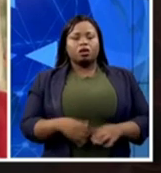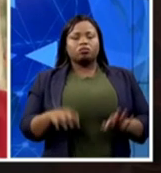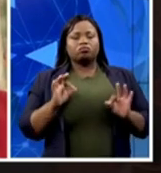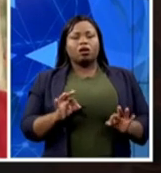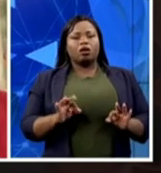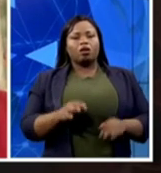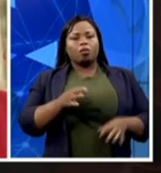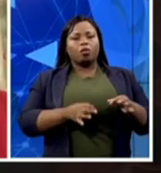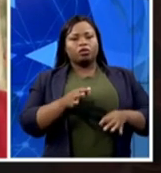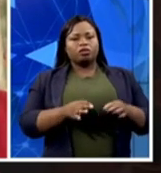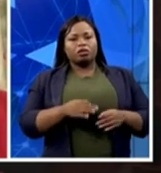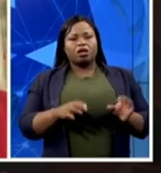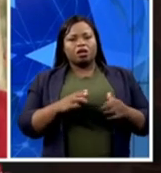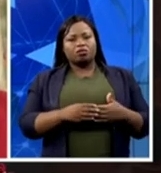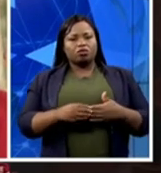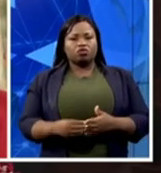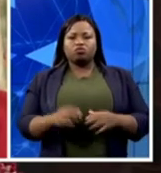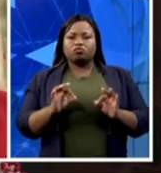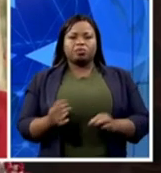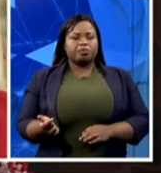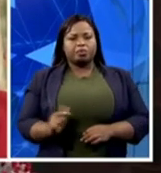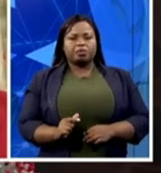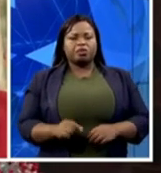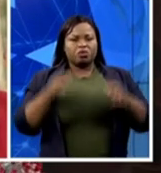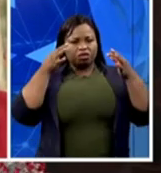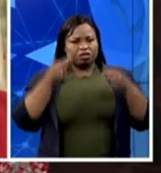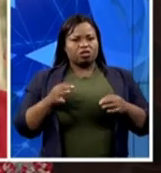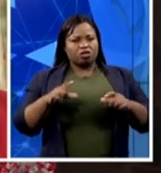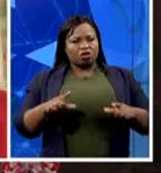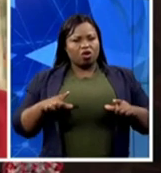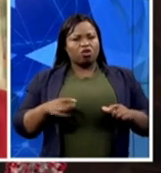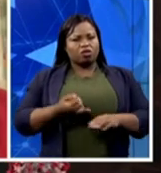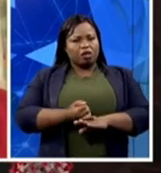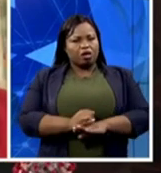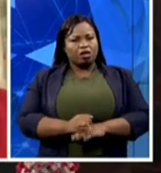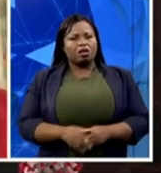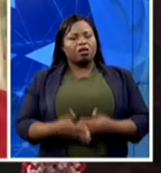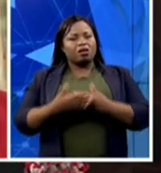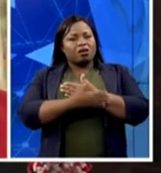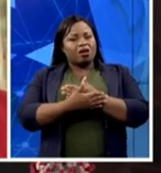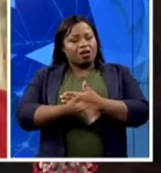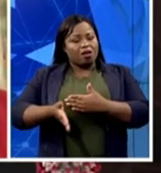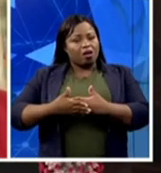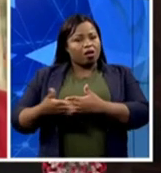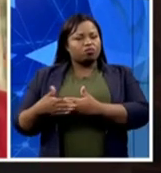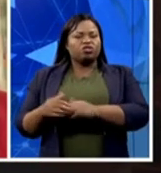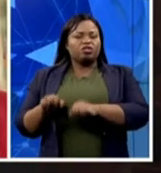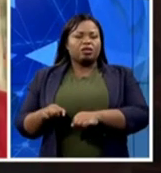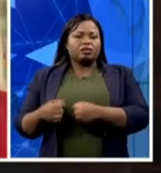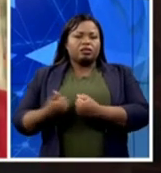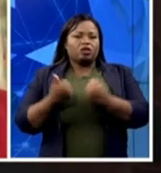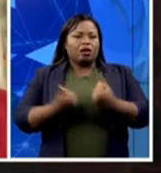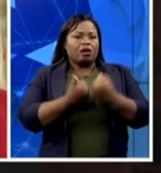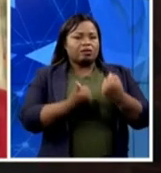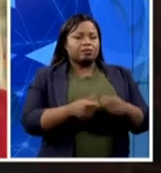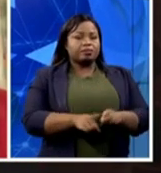made timelessly. The lockdown has its challenges, but has given us tremendous benefits. And we're hoping